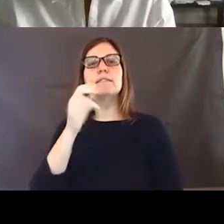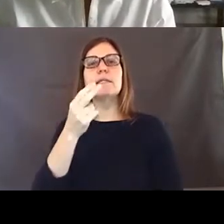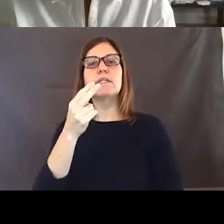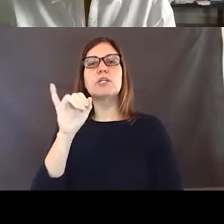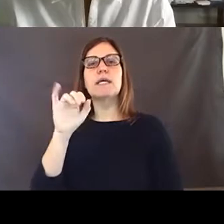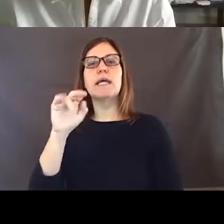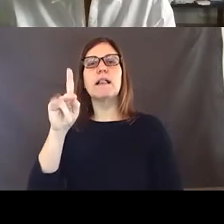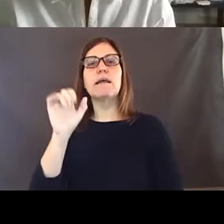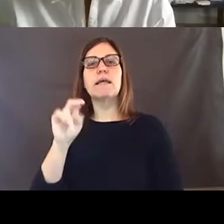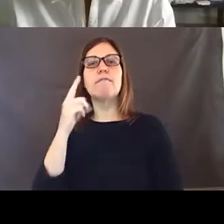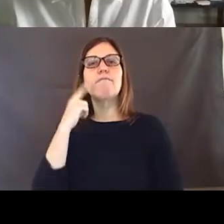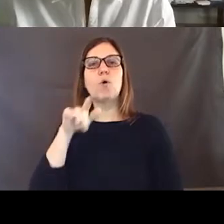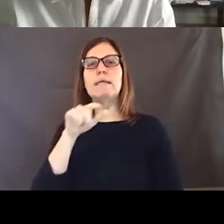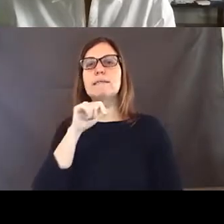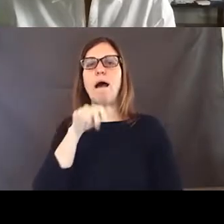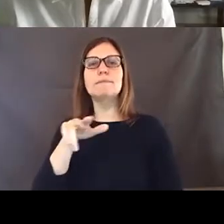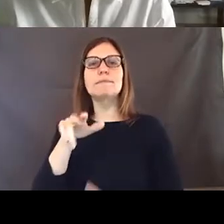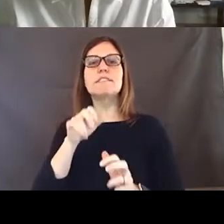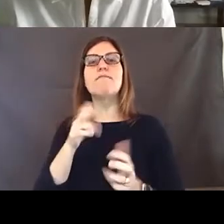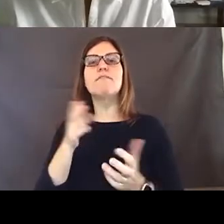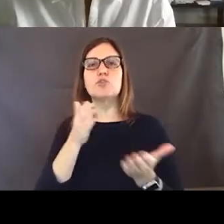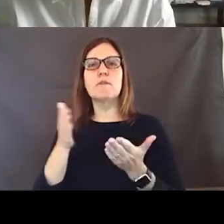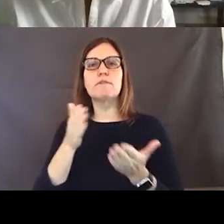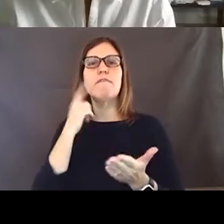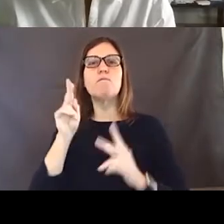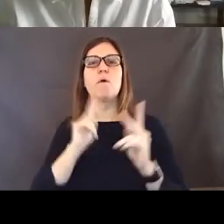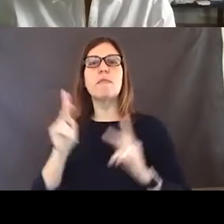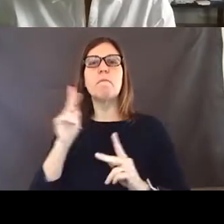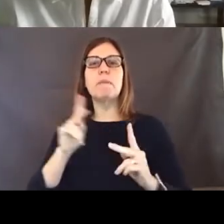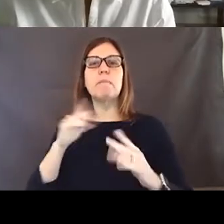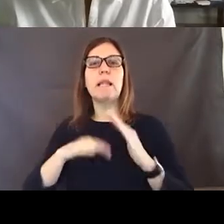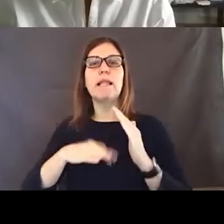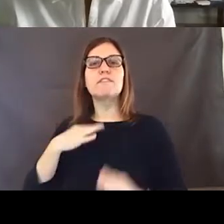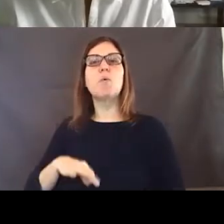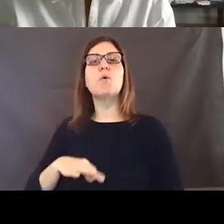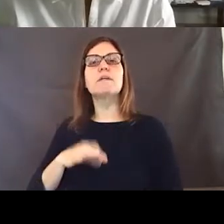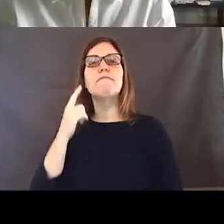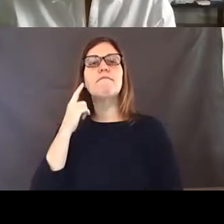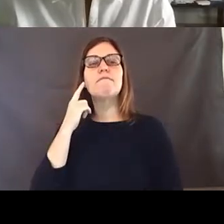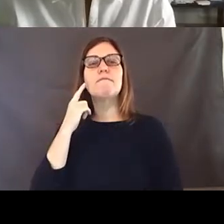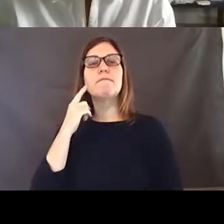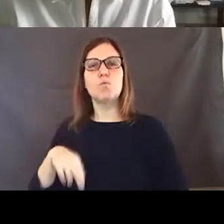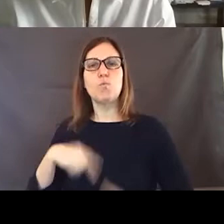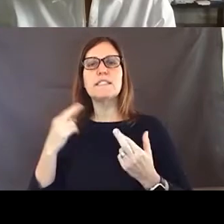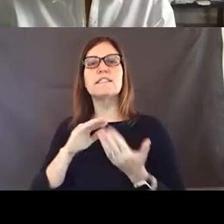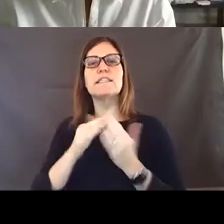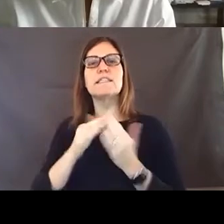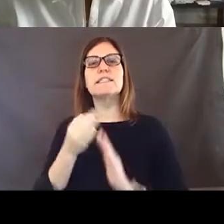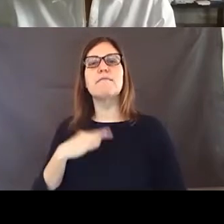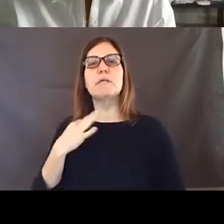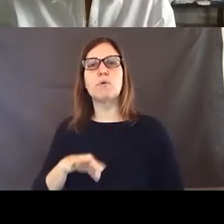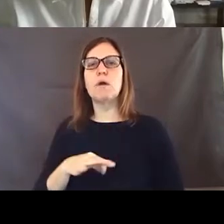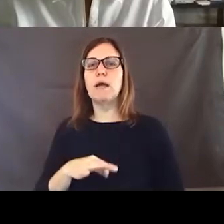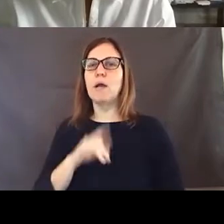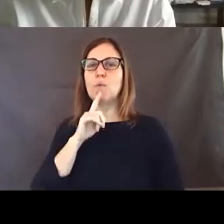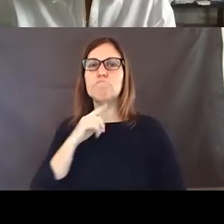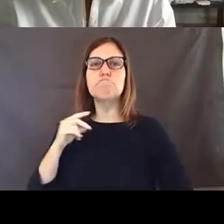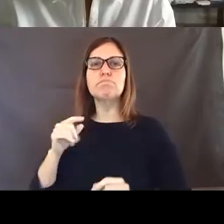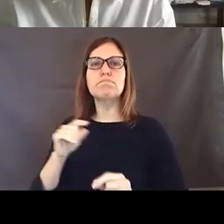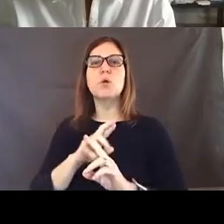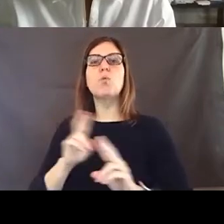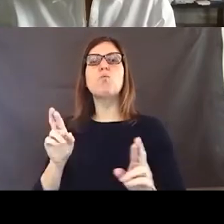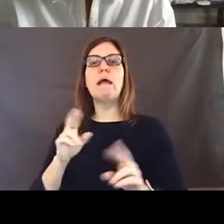unselfish service to those less fortunate residents of the City of Pittsburgh and for being readily available to his local